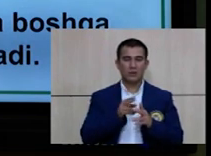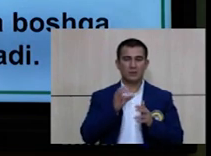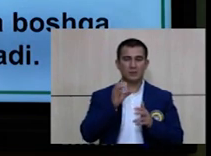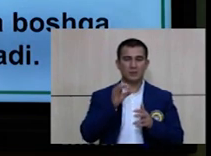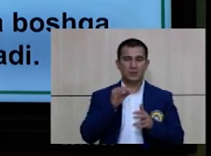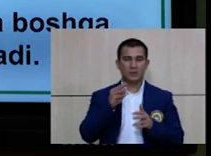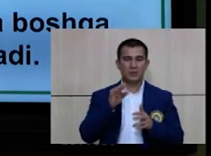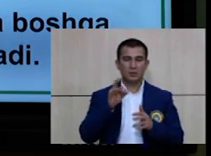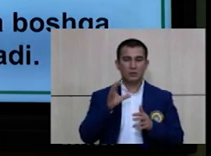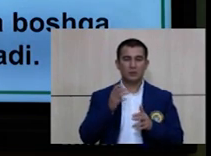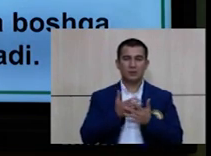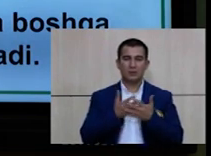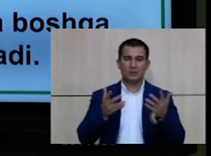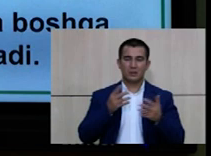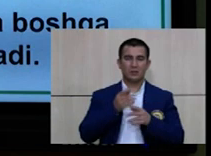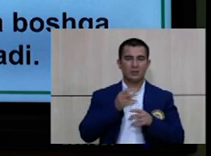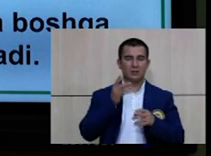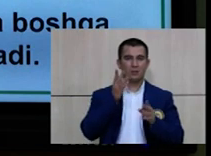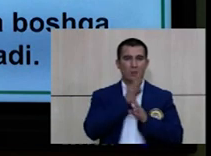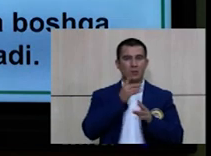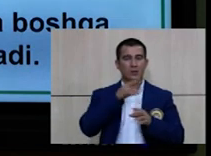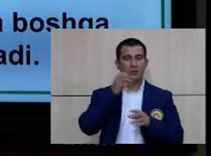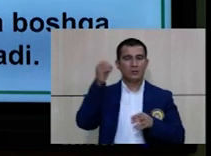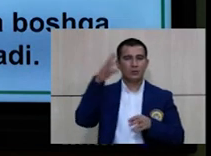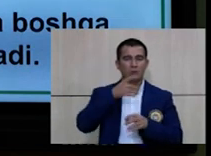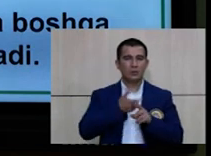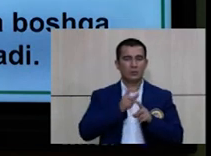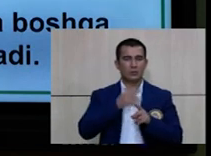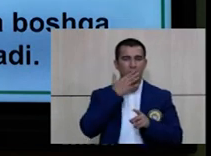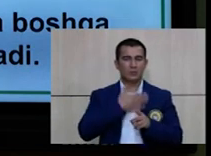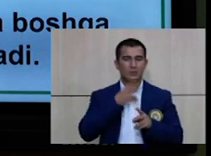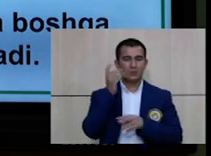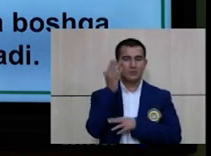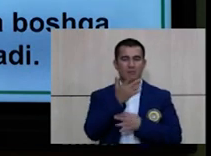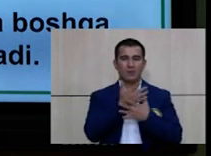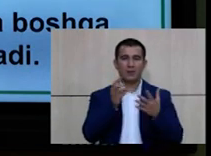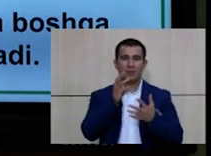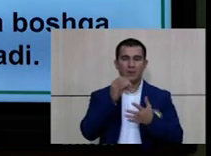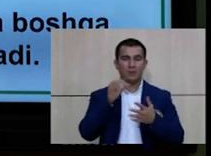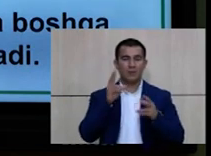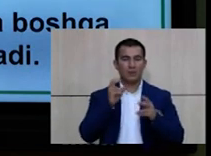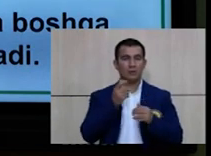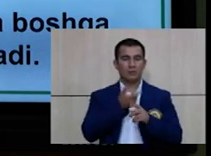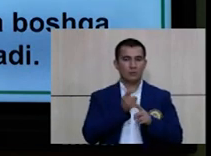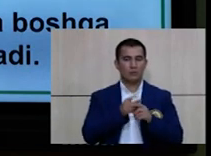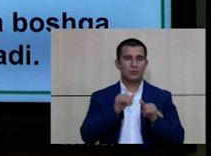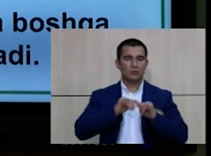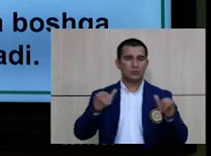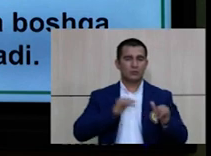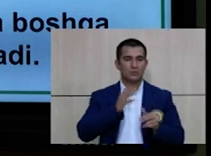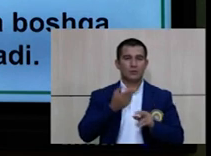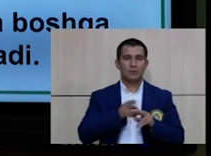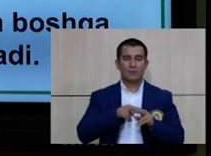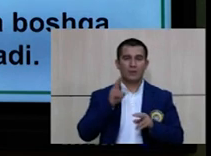sitrus va boshqa issiqsevar mevali daraxtlar va mevalar yetishtiriladi. Jumladan,